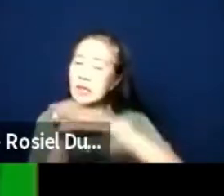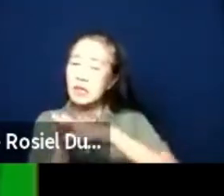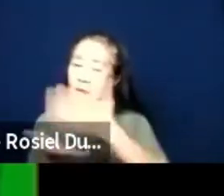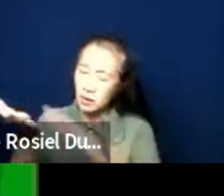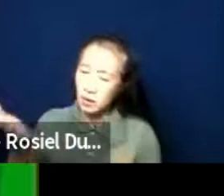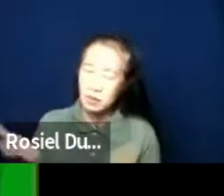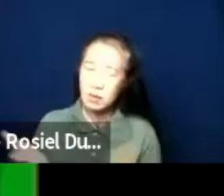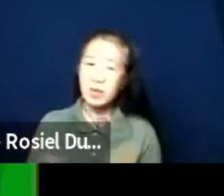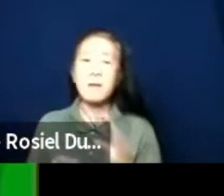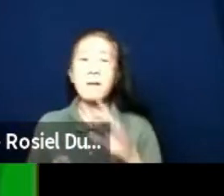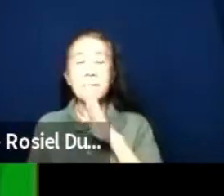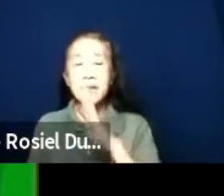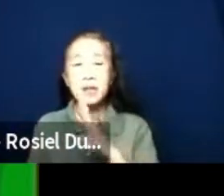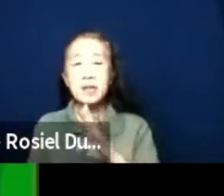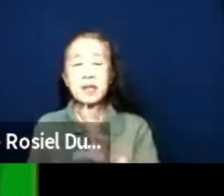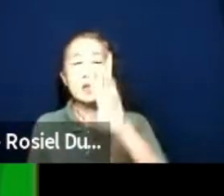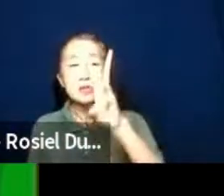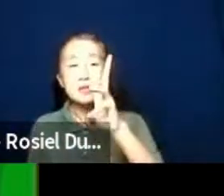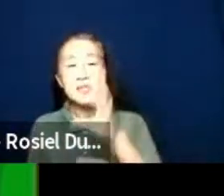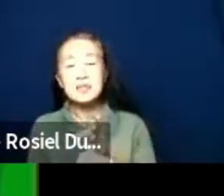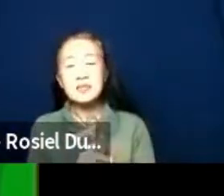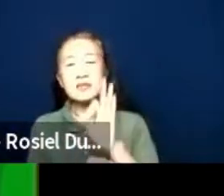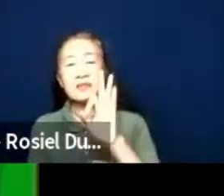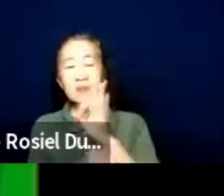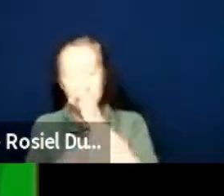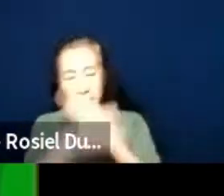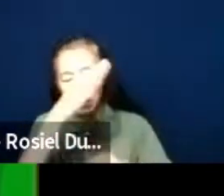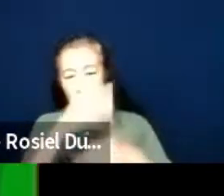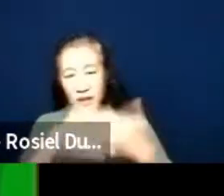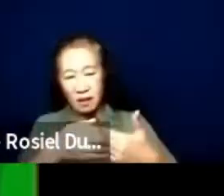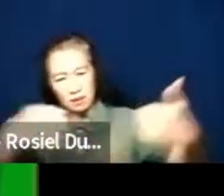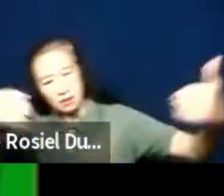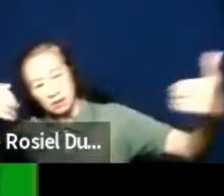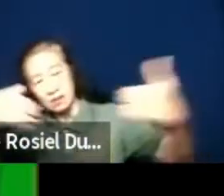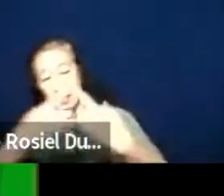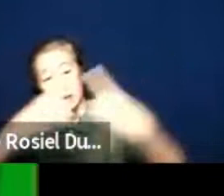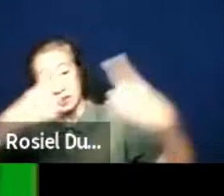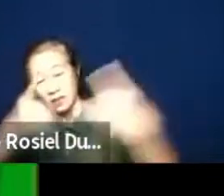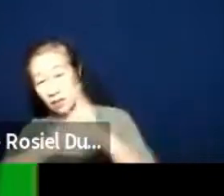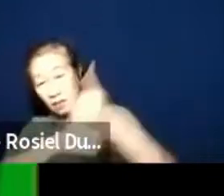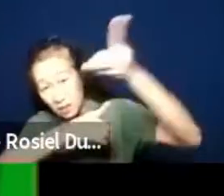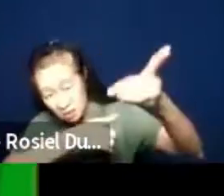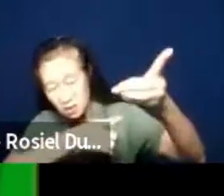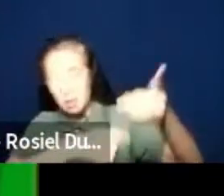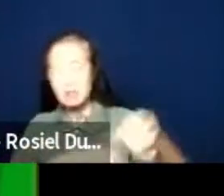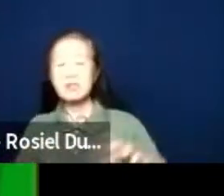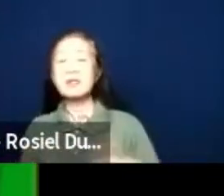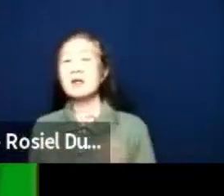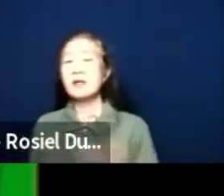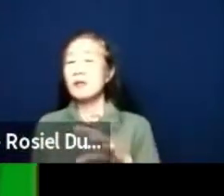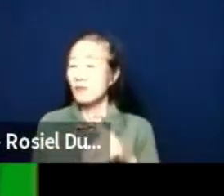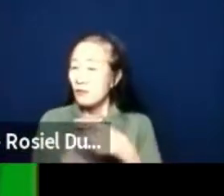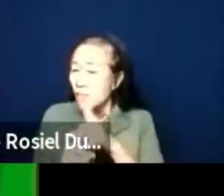maintain 6 feet, at least 6 feet of space between you and people who aren't in your immediate